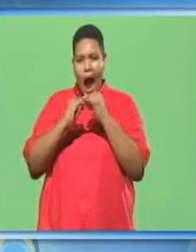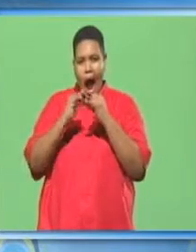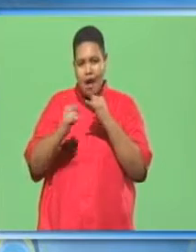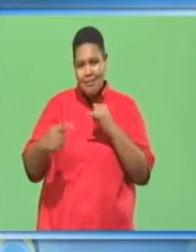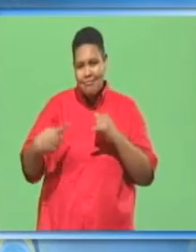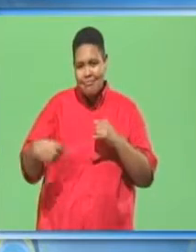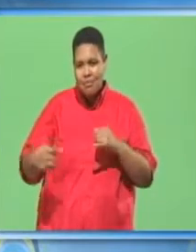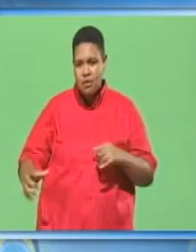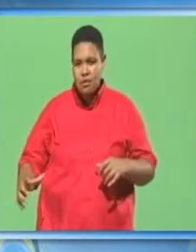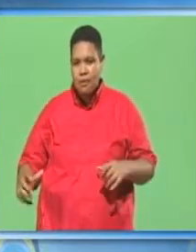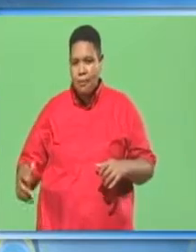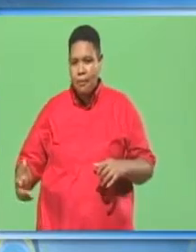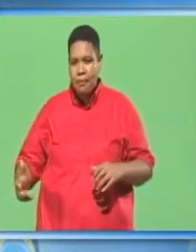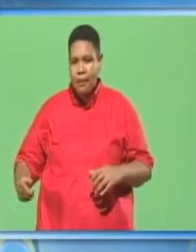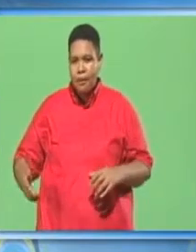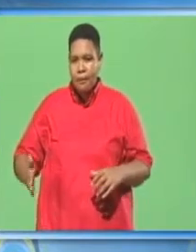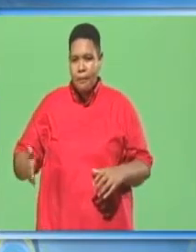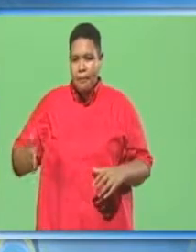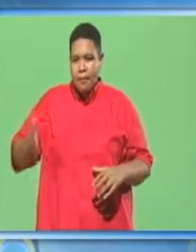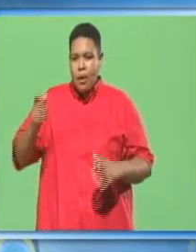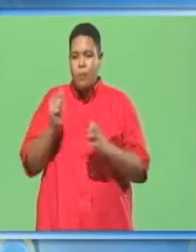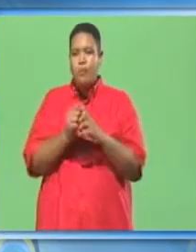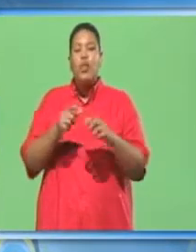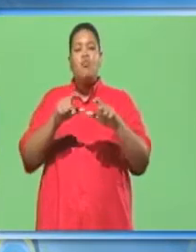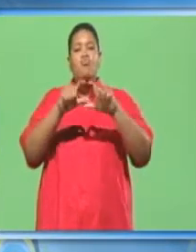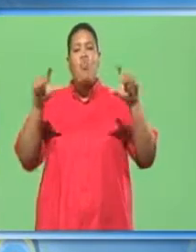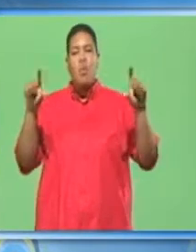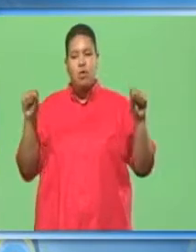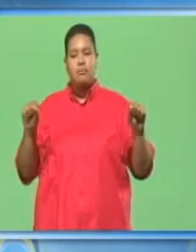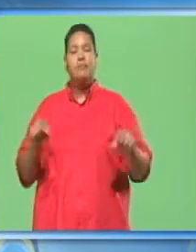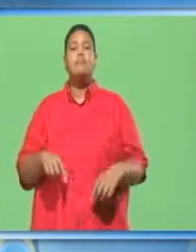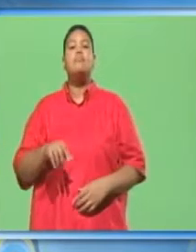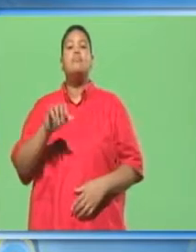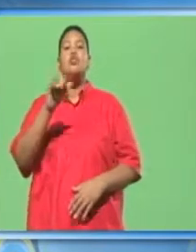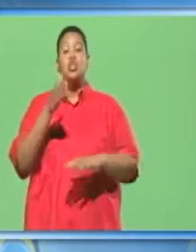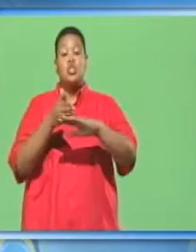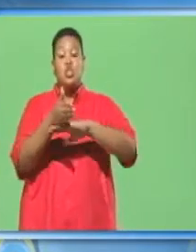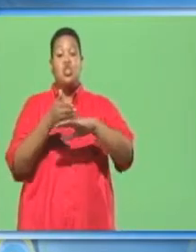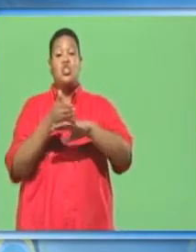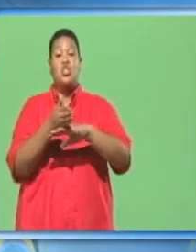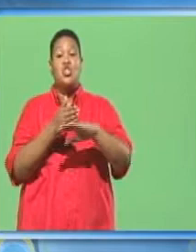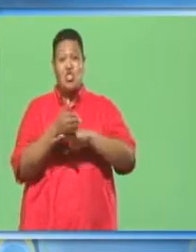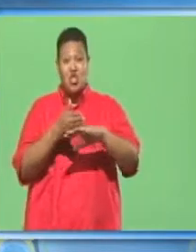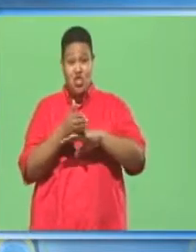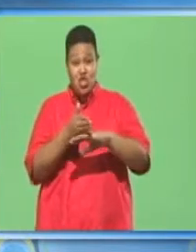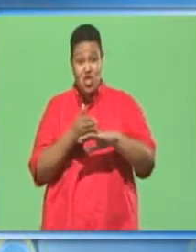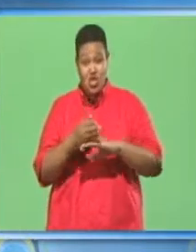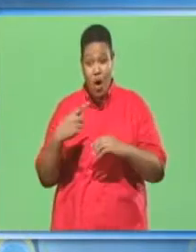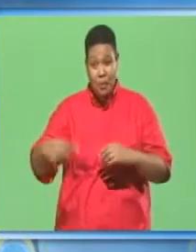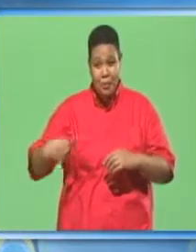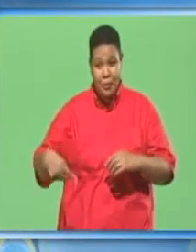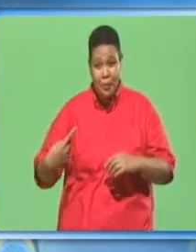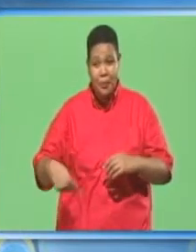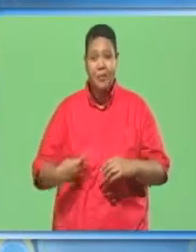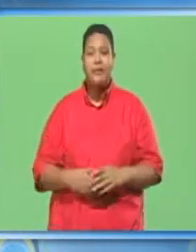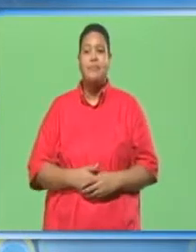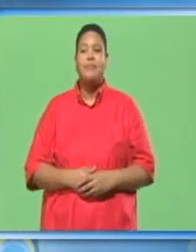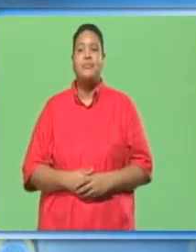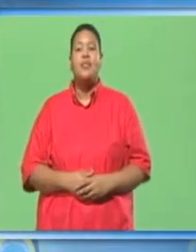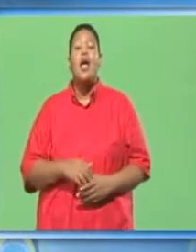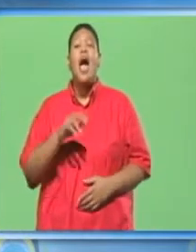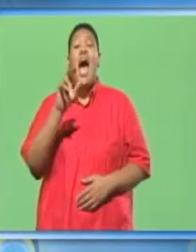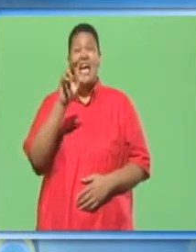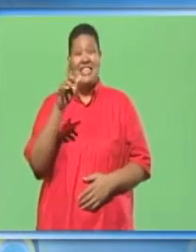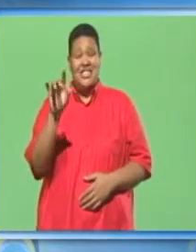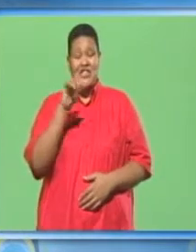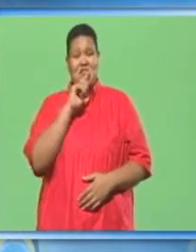height with the assistance of a ruler. Saw blades. Introduction. A dull or chipped table saw